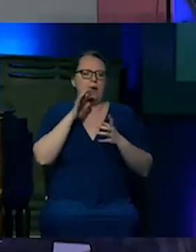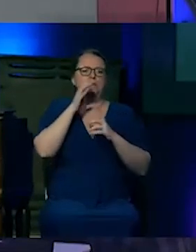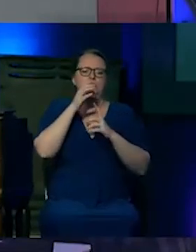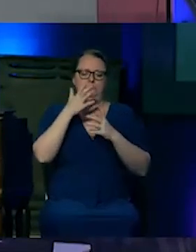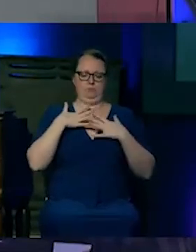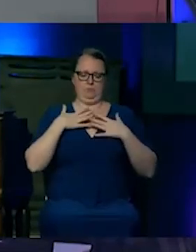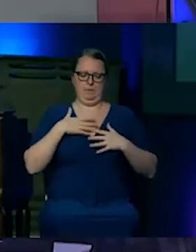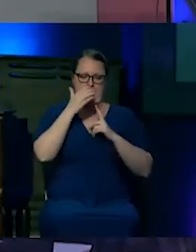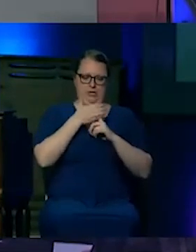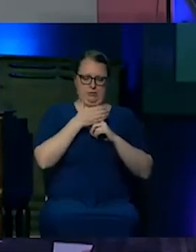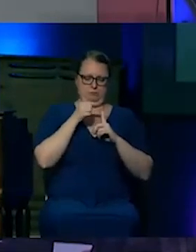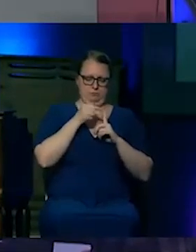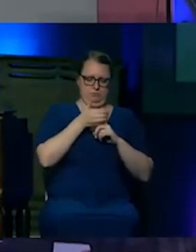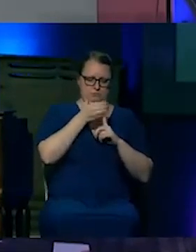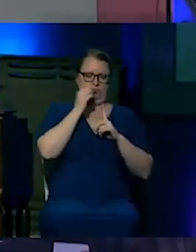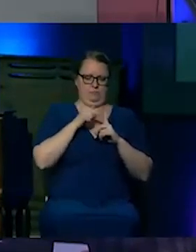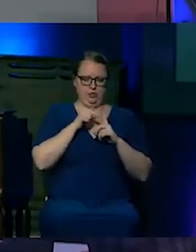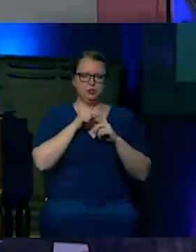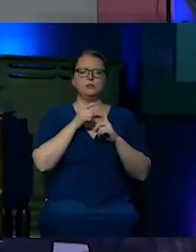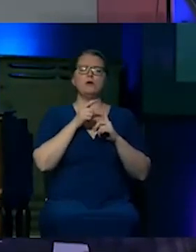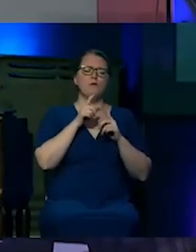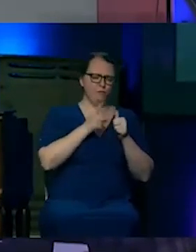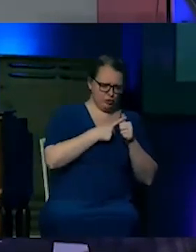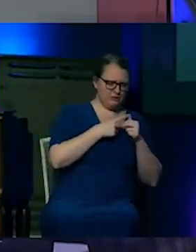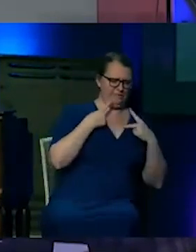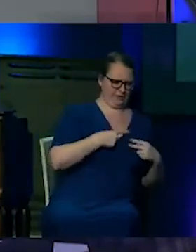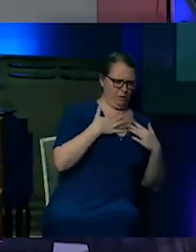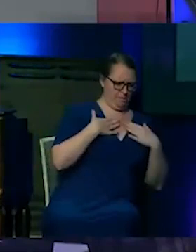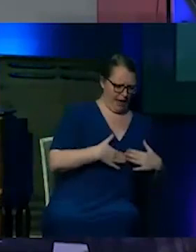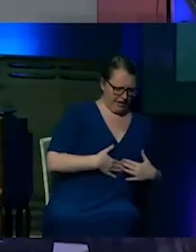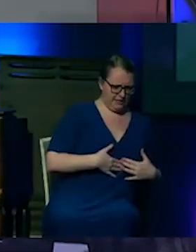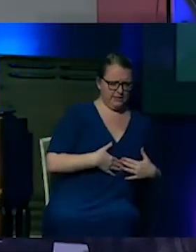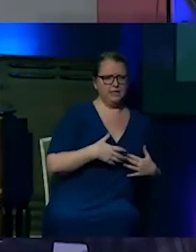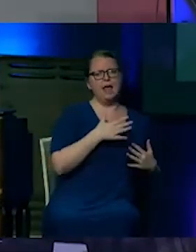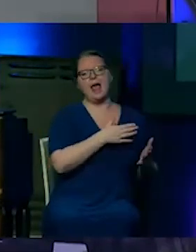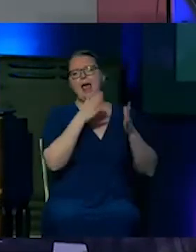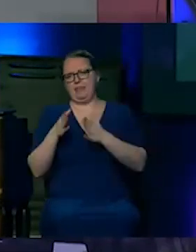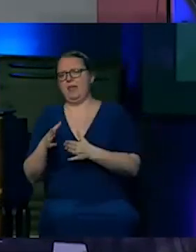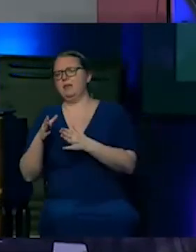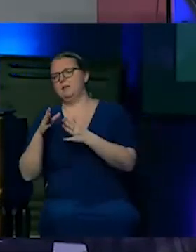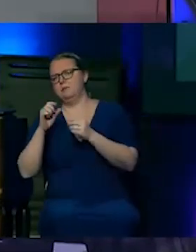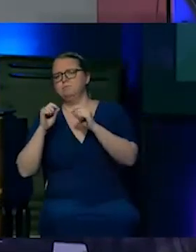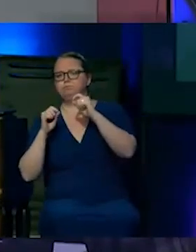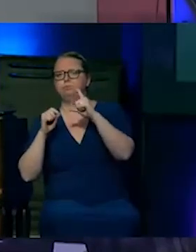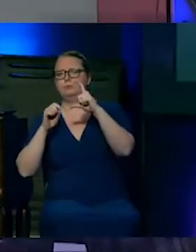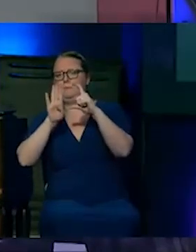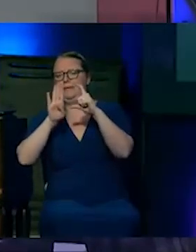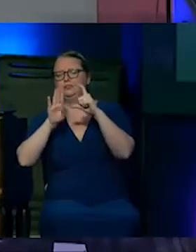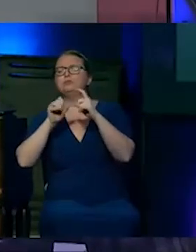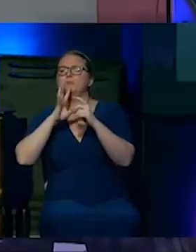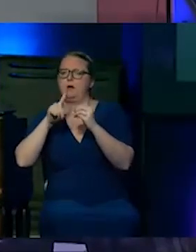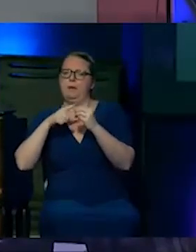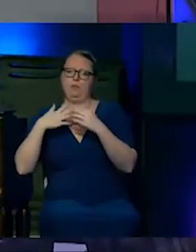term the body undercase to talk about our individual bodies, as well as the body uppercase to talk about the body of Christ. Then, in